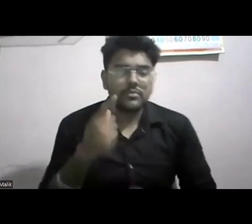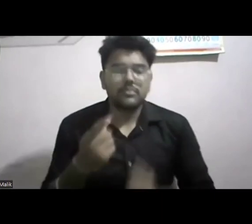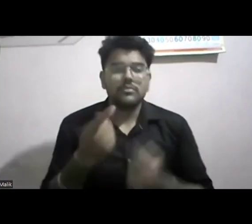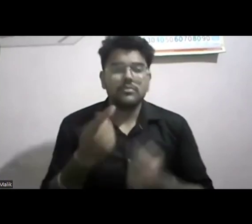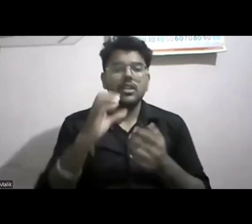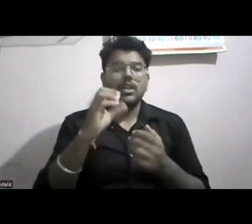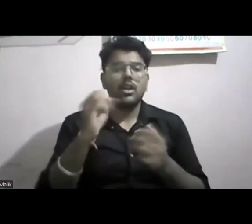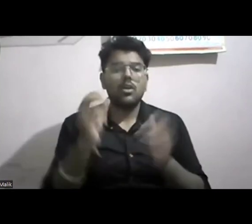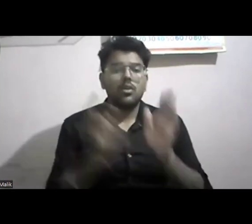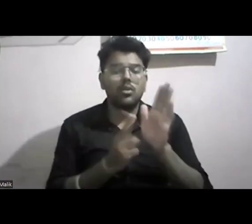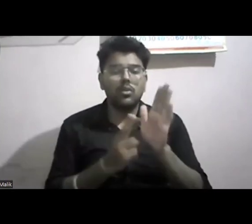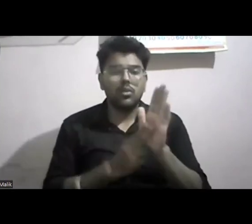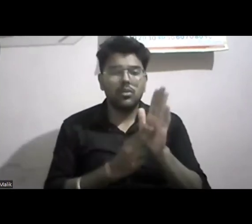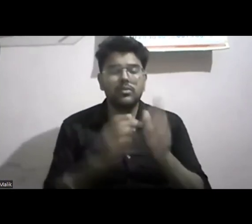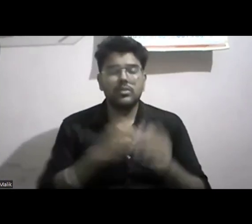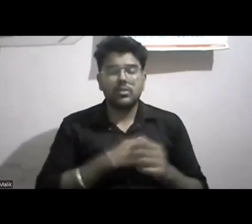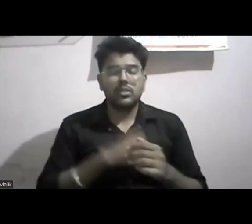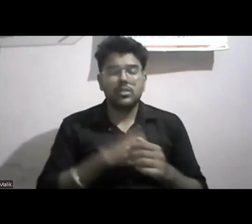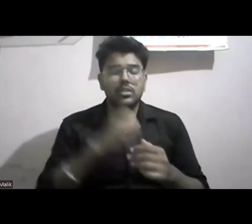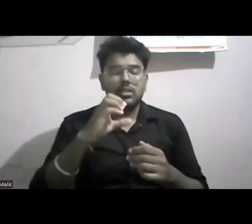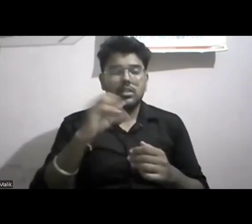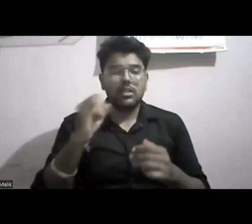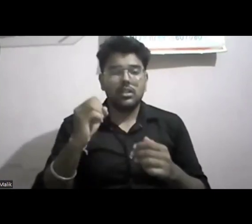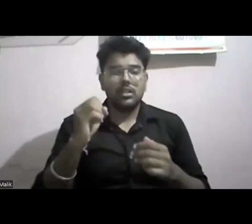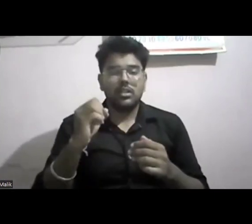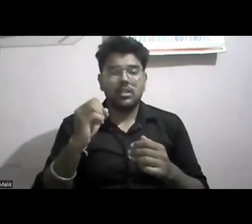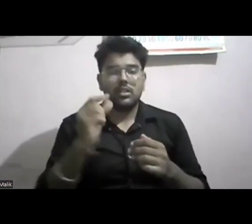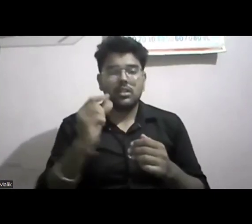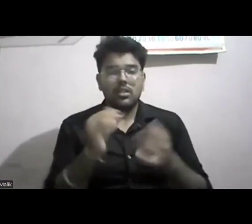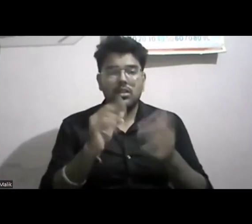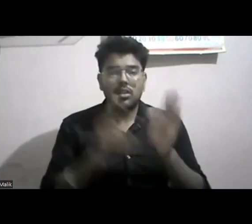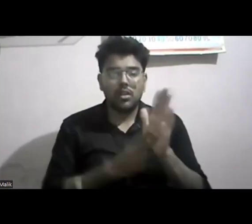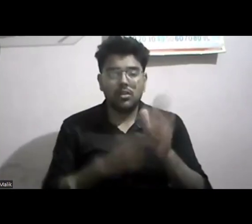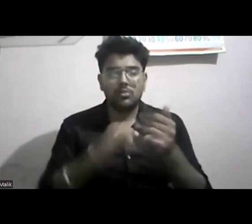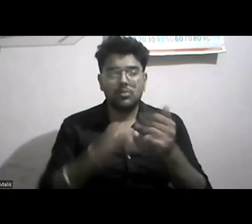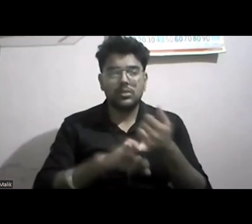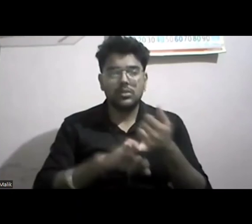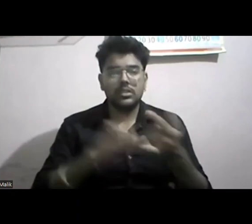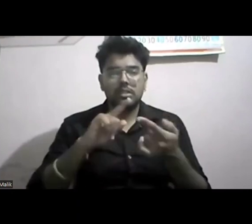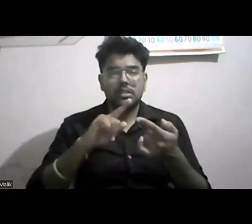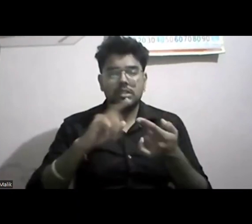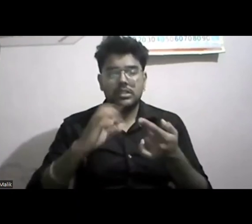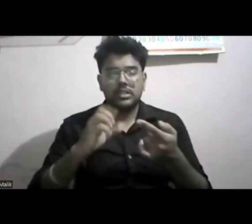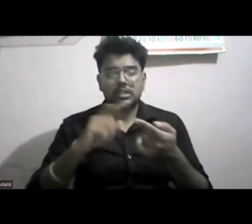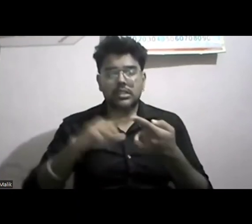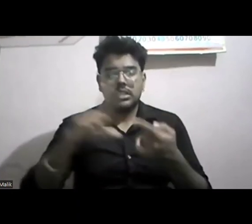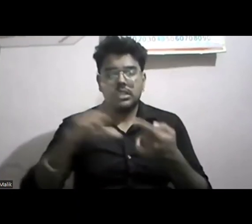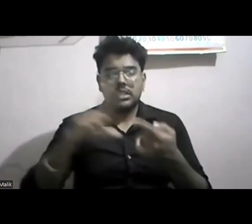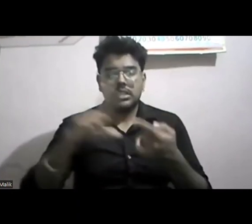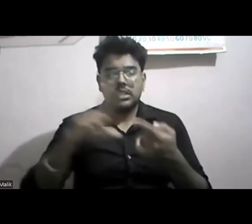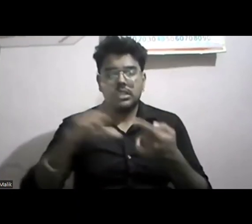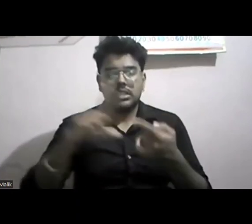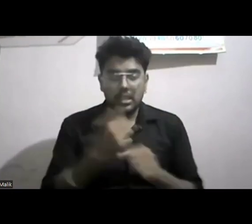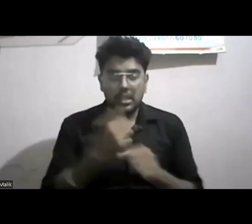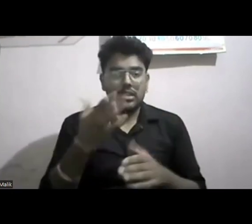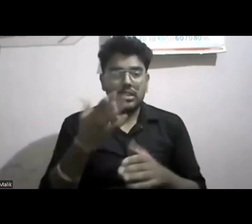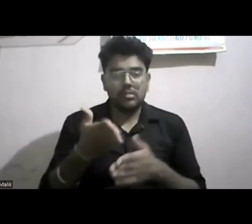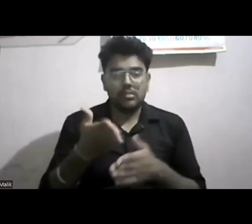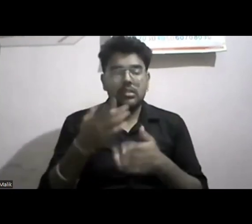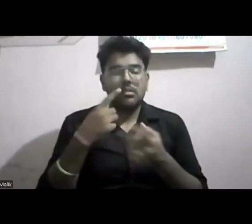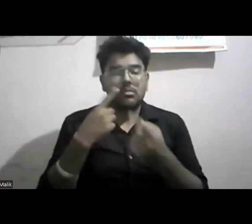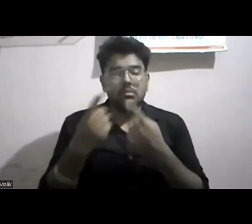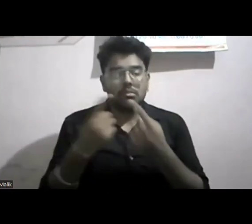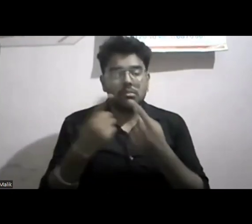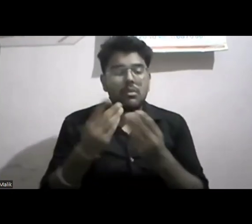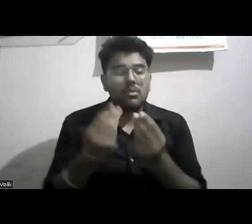sessions, therapy sessions can help a person with autism if it is detected at a very early stage.